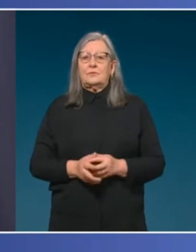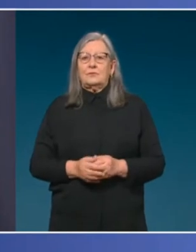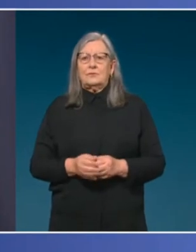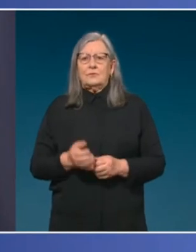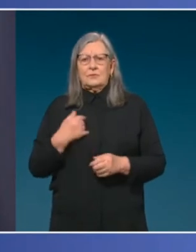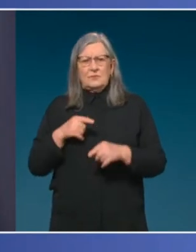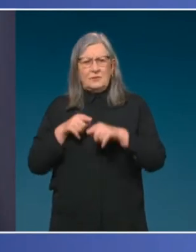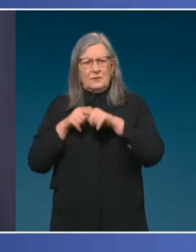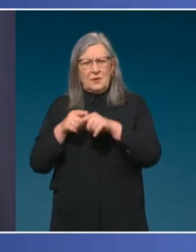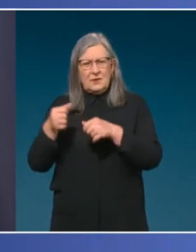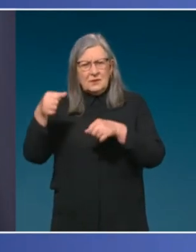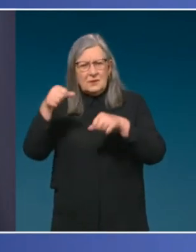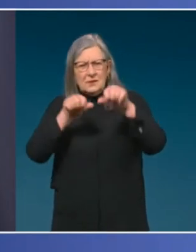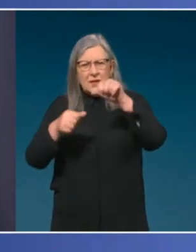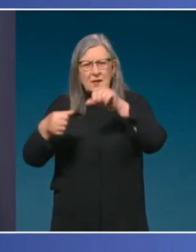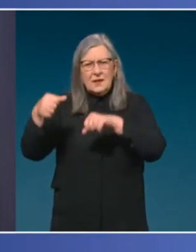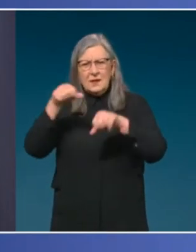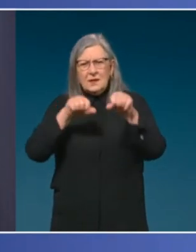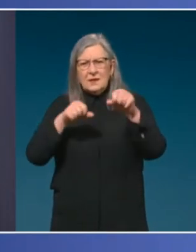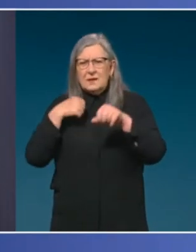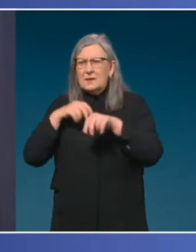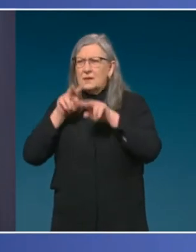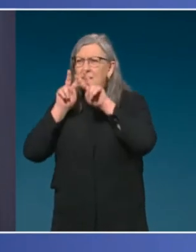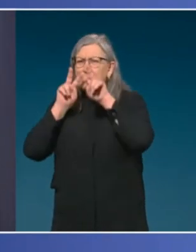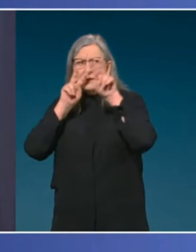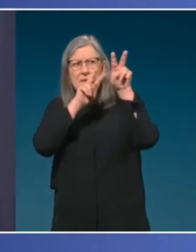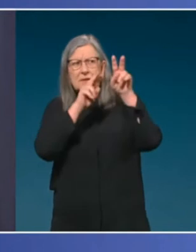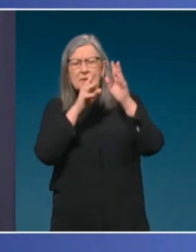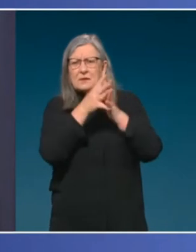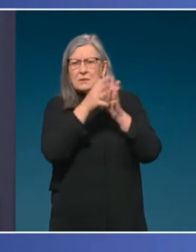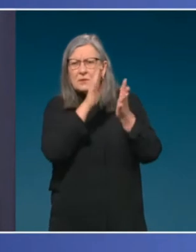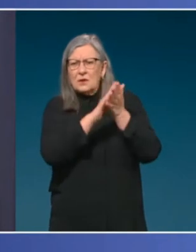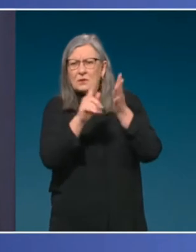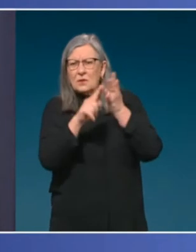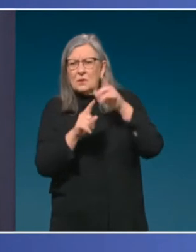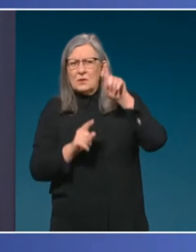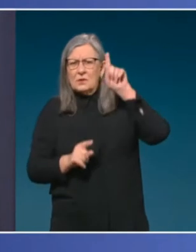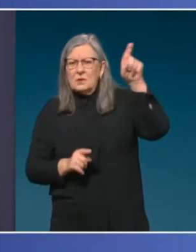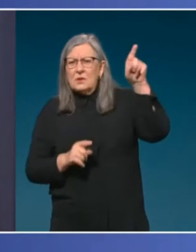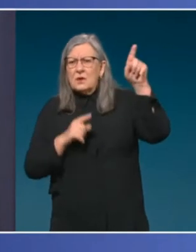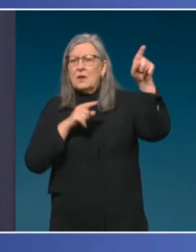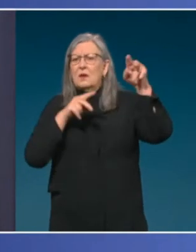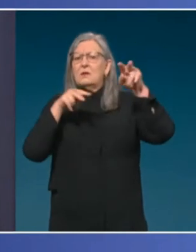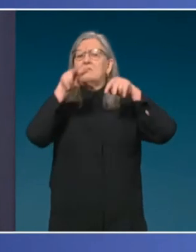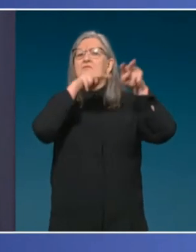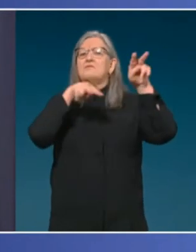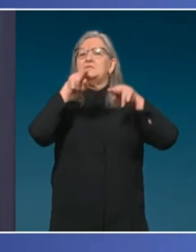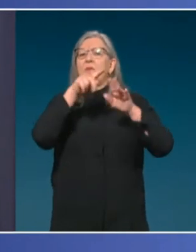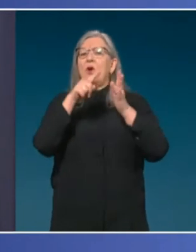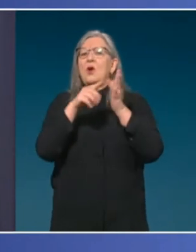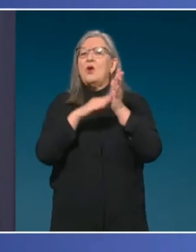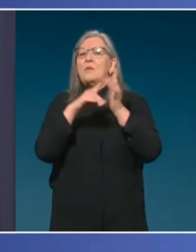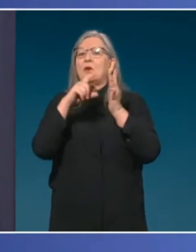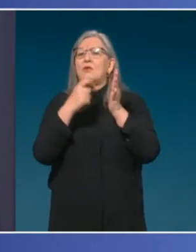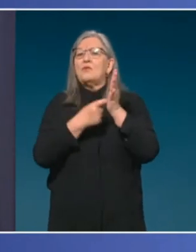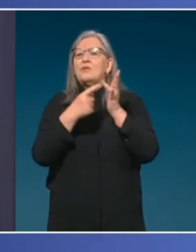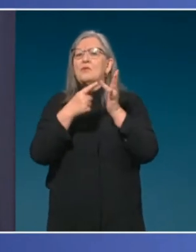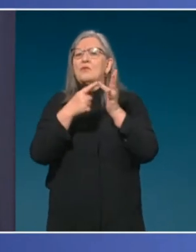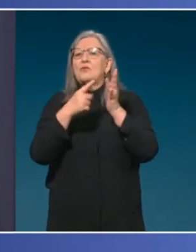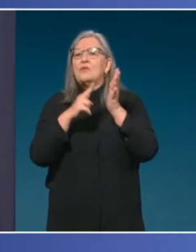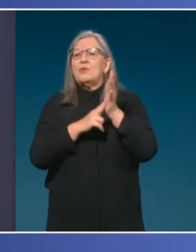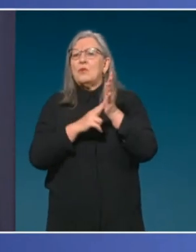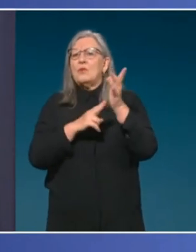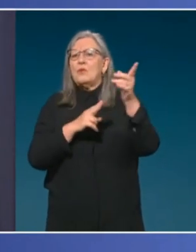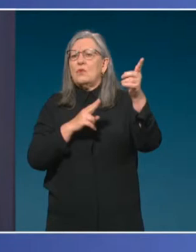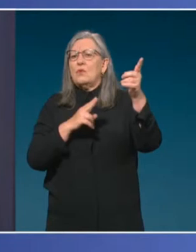a World Health Organisation assessment of Omicron, and I take your point, there's only so much we know at this point. Now, they say, this is